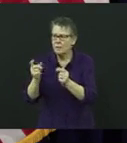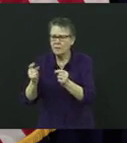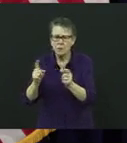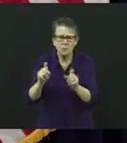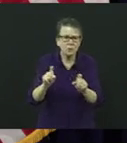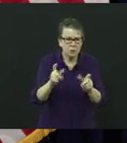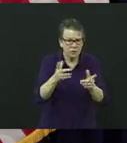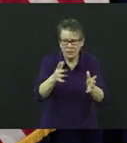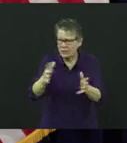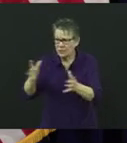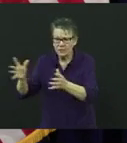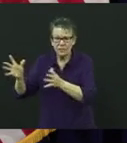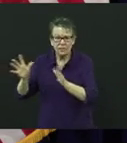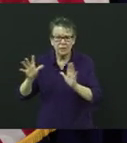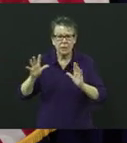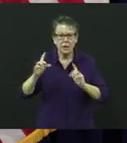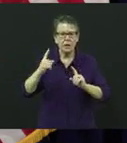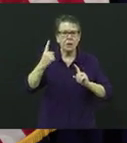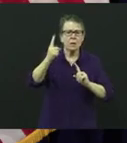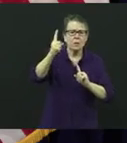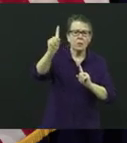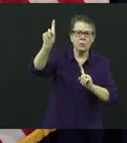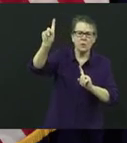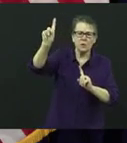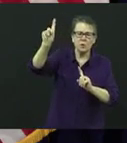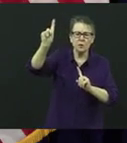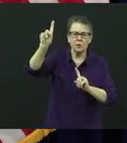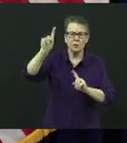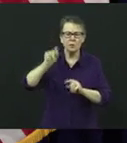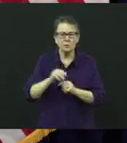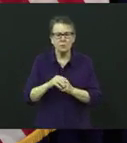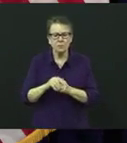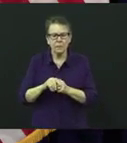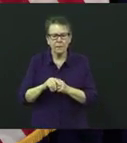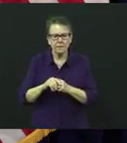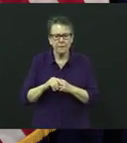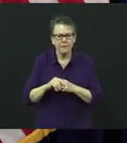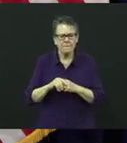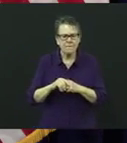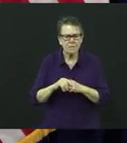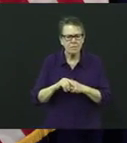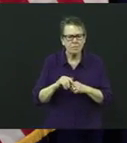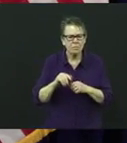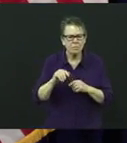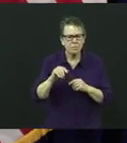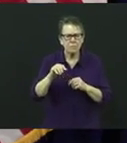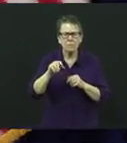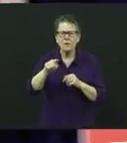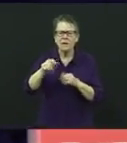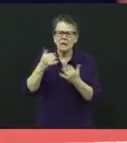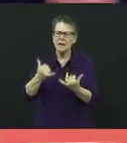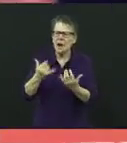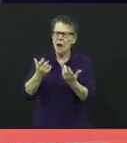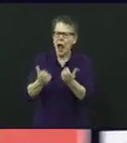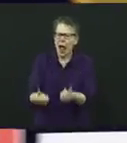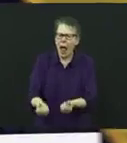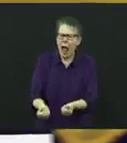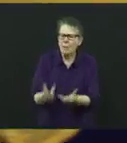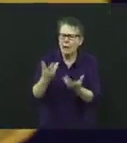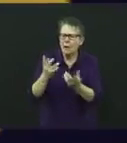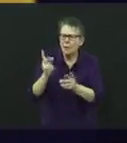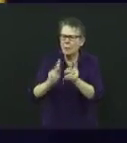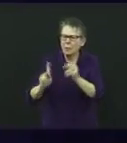number of charges or people that you've arrested in the past day or so? Since you've talked about We've actually tasked our